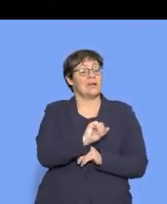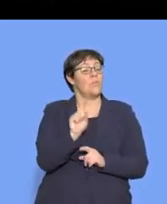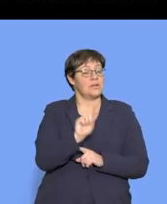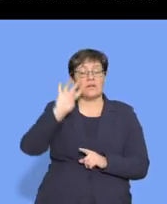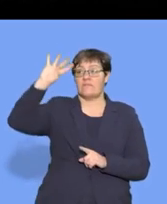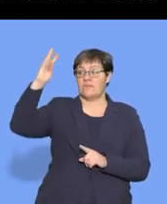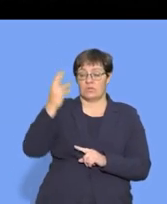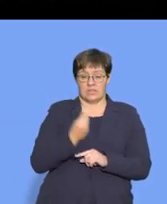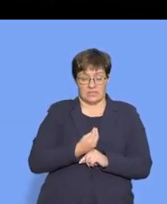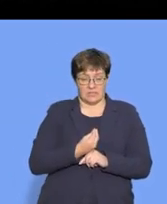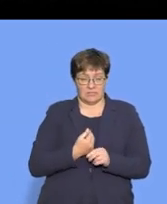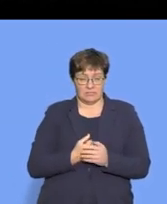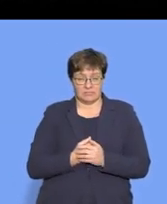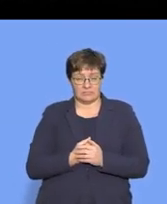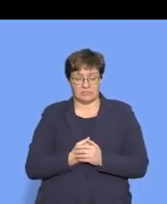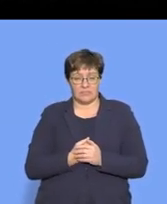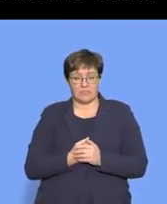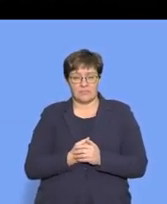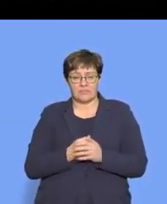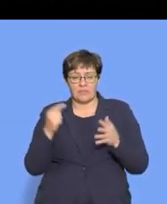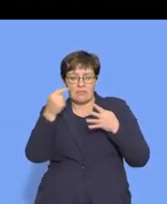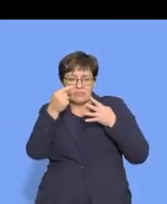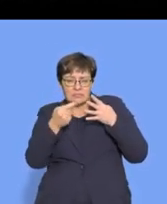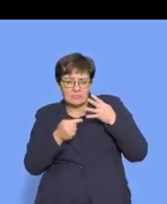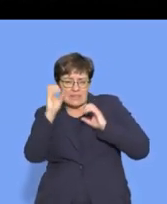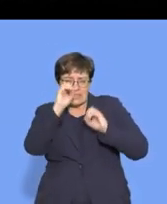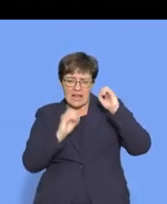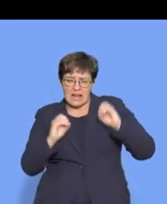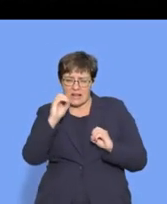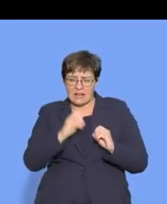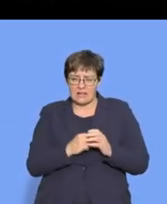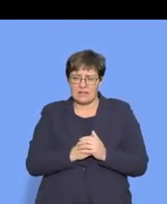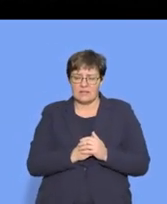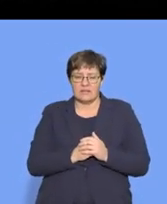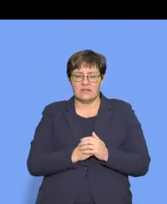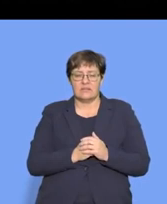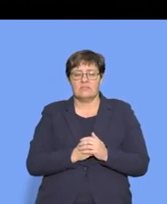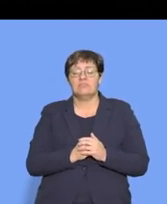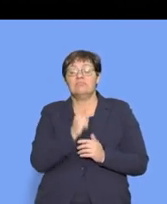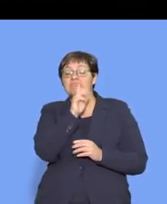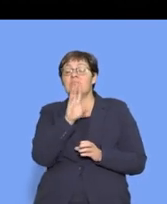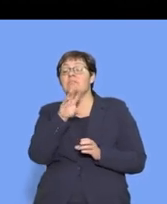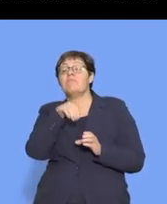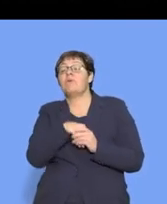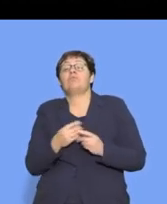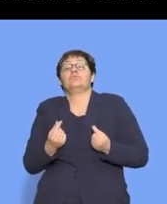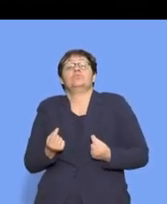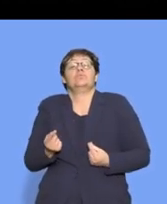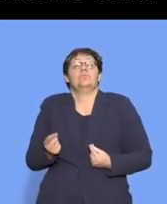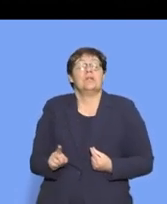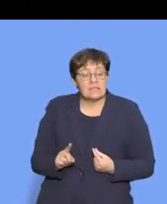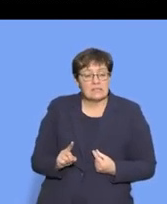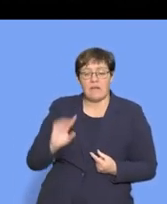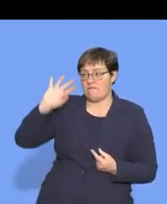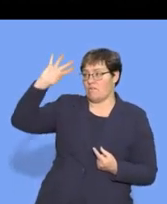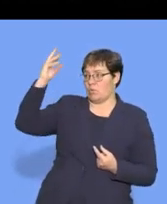photosynthesis. So all the rest of these cells are involved in